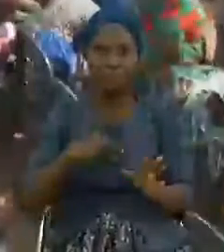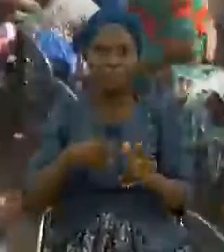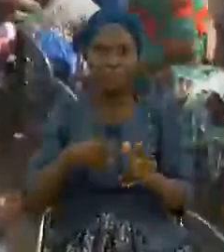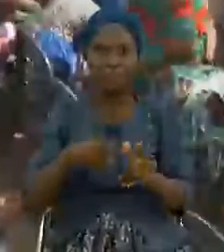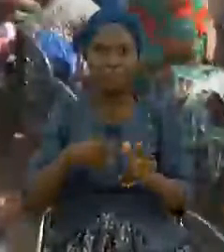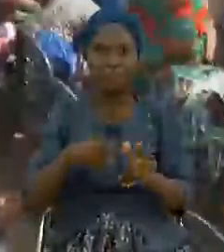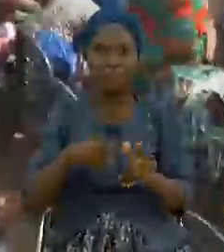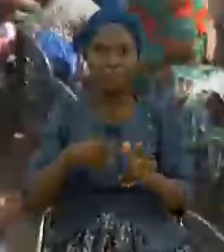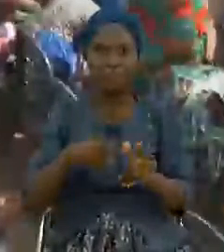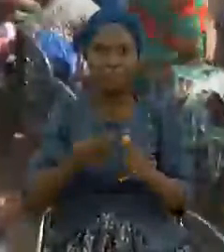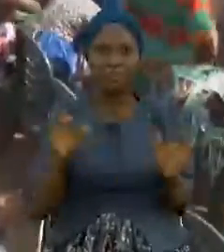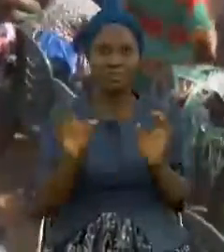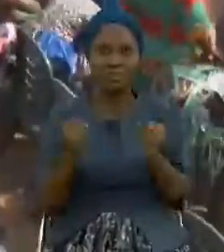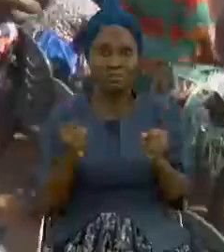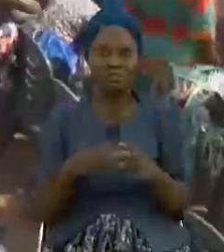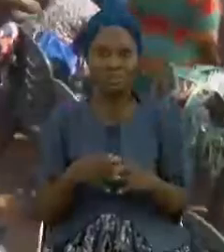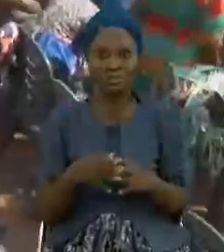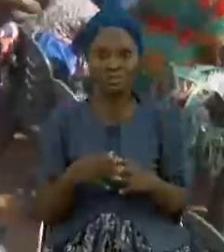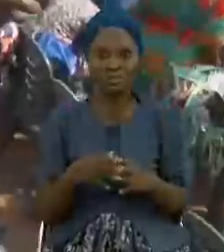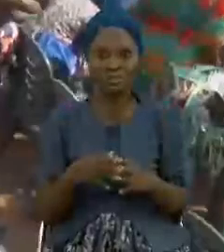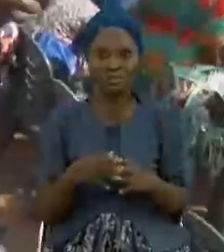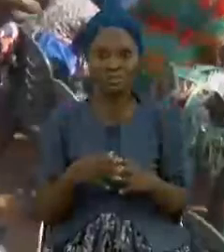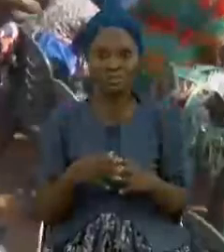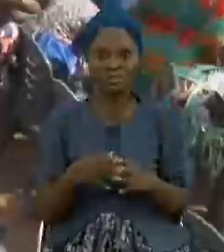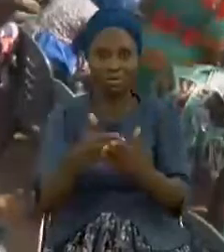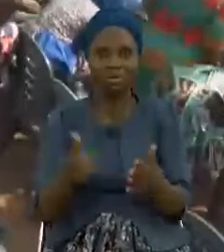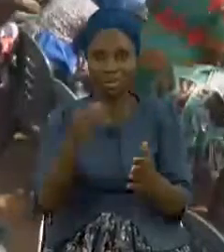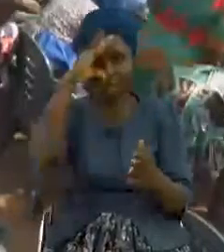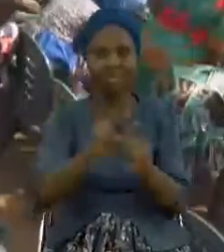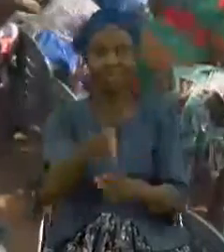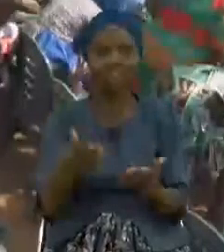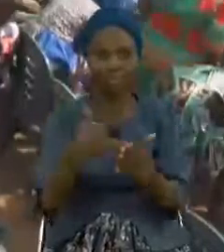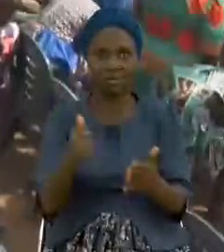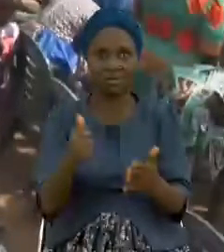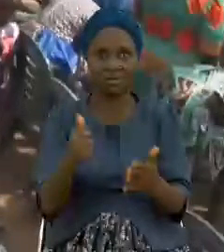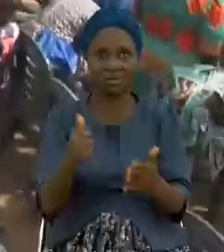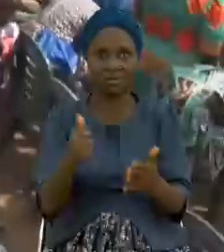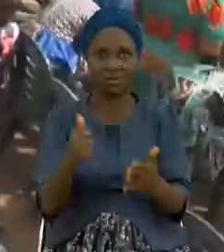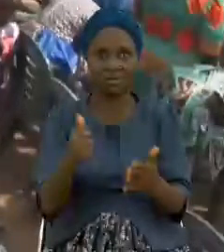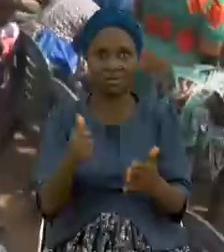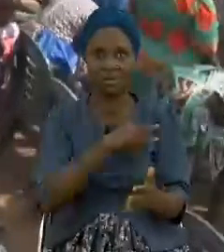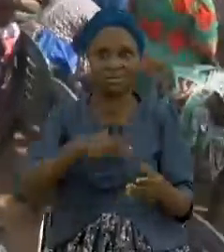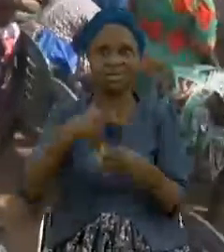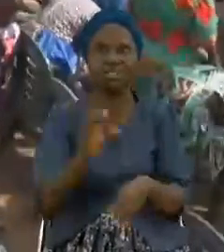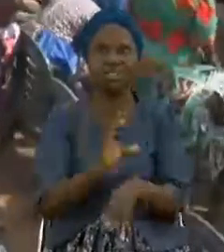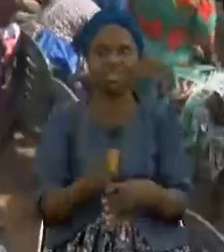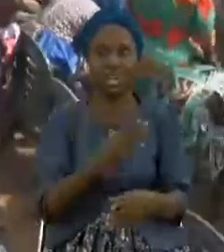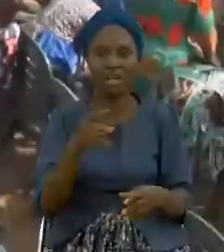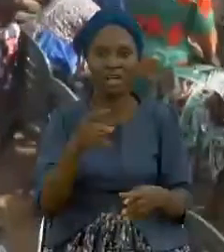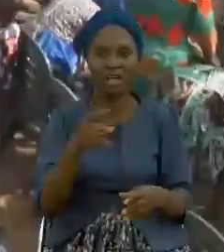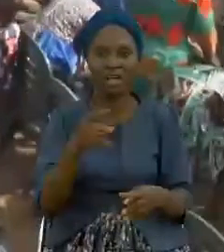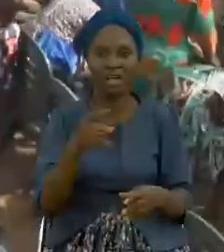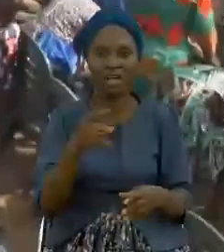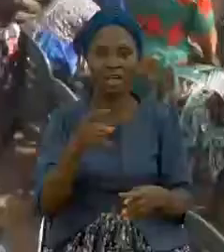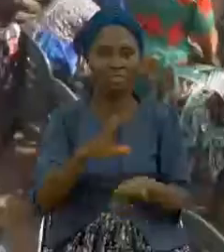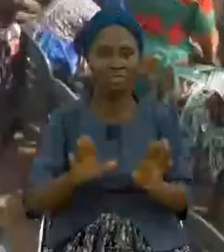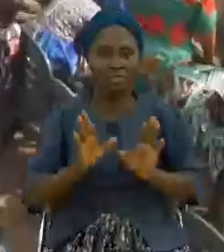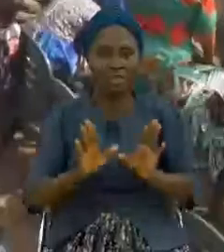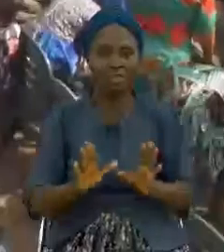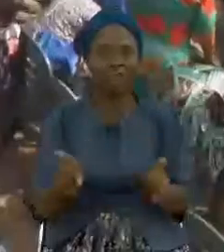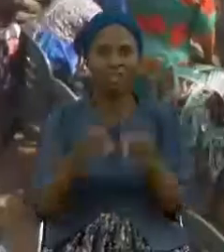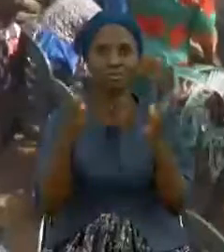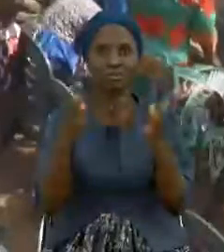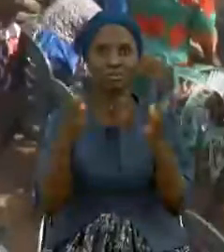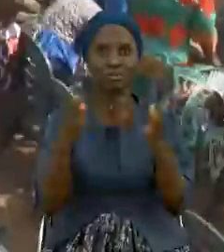man, before a member of the church, and you don't tremble as much before the God